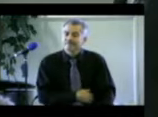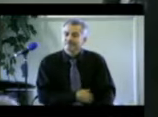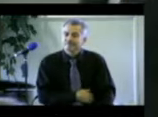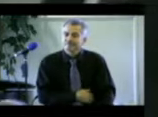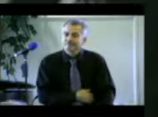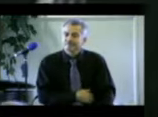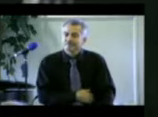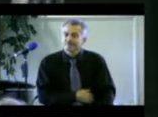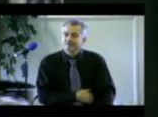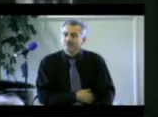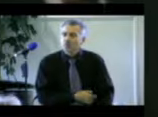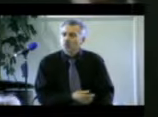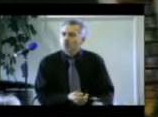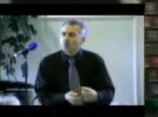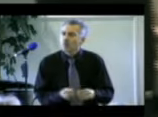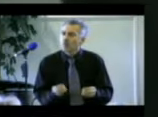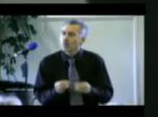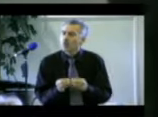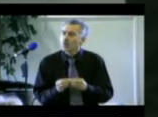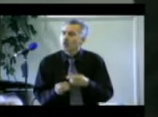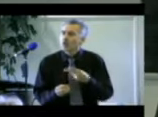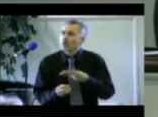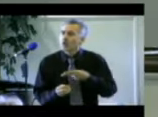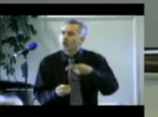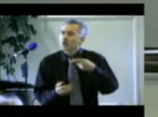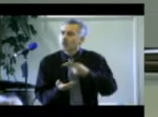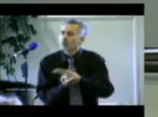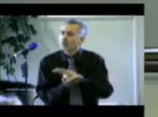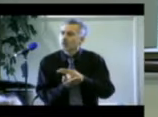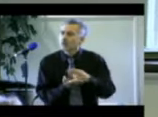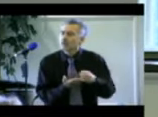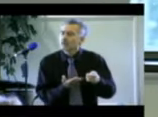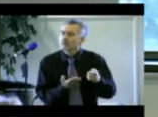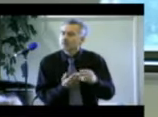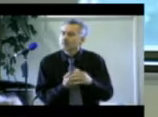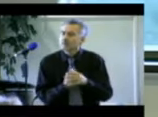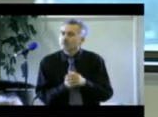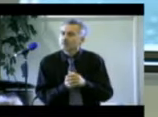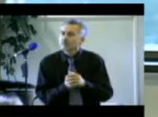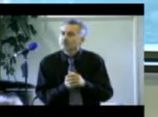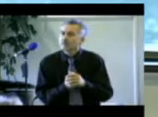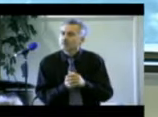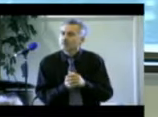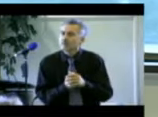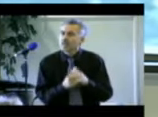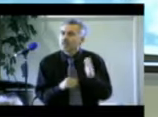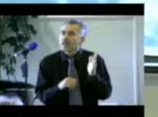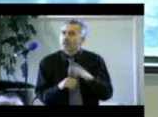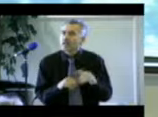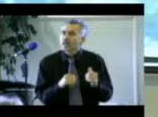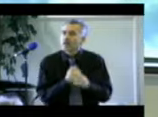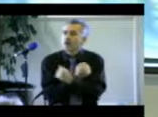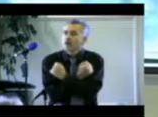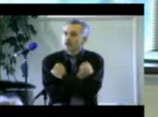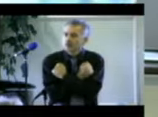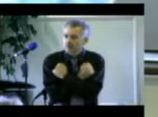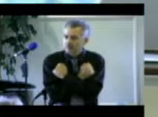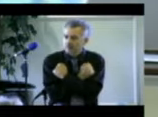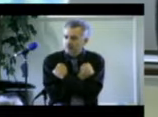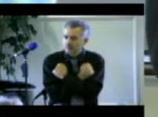What more holy is there for us than love? It's